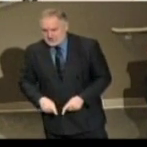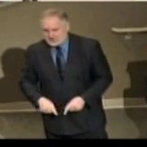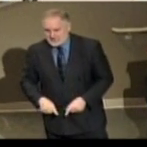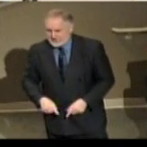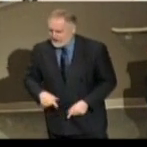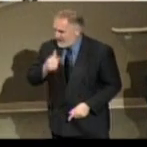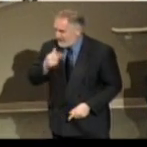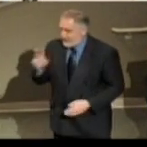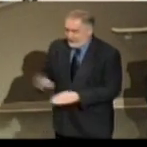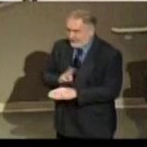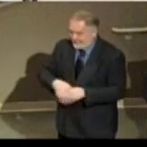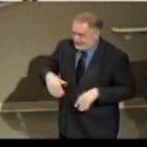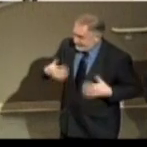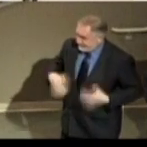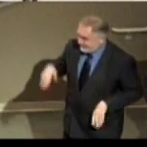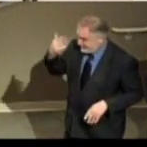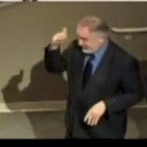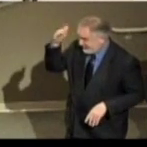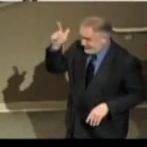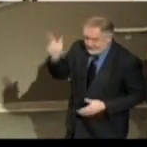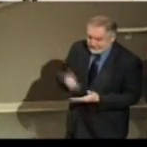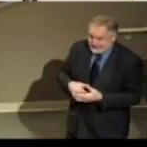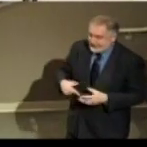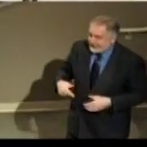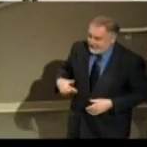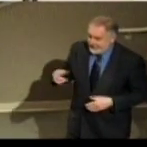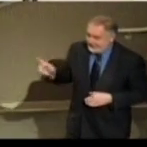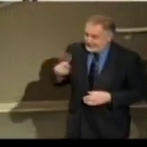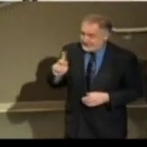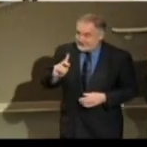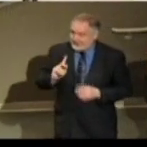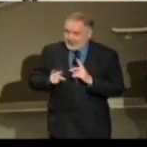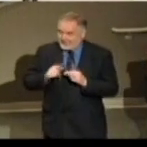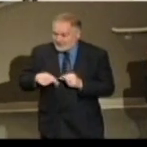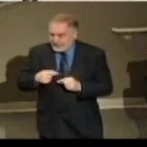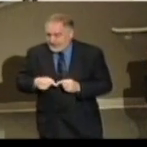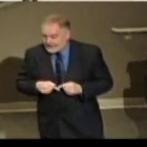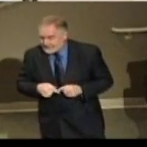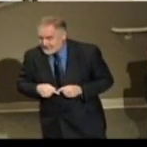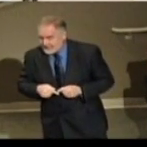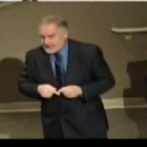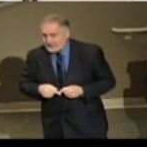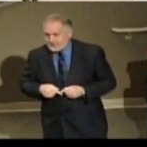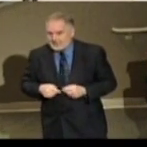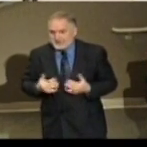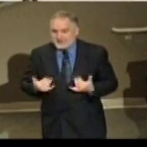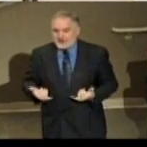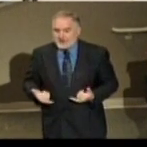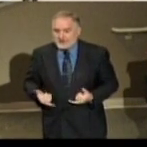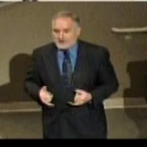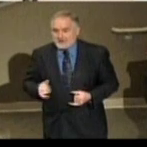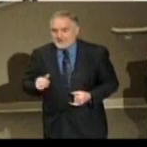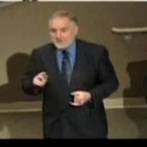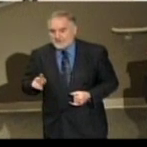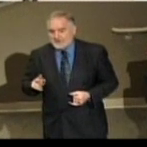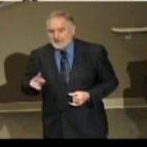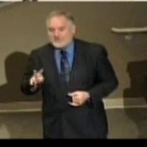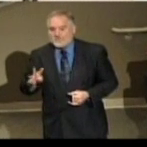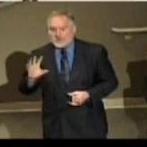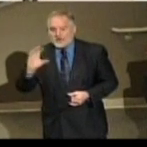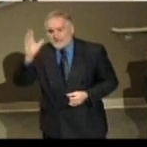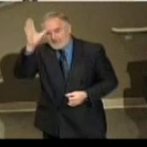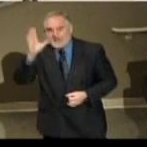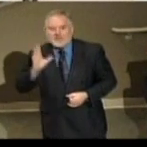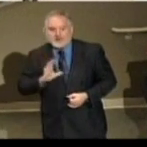dresses? I don't know what you're talking about here. Well, we got up there, and boy, here they are with 300-400 men up in the